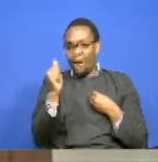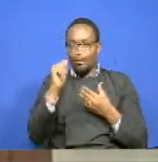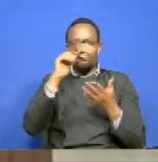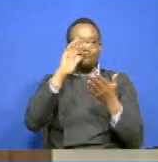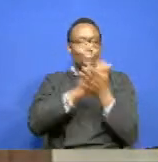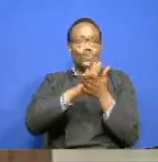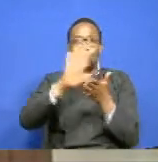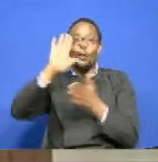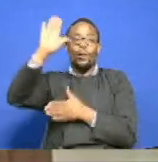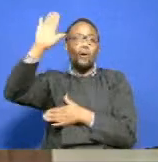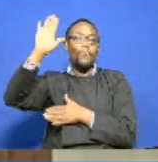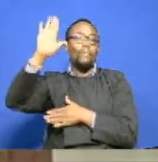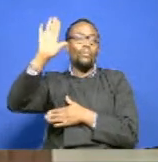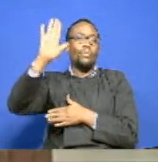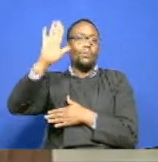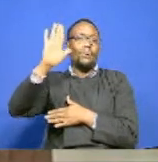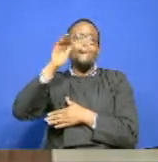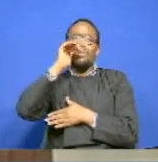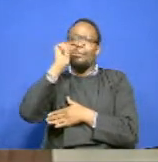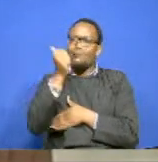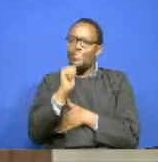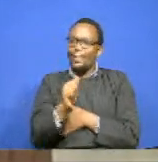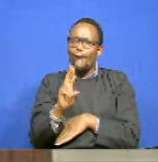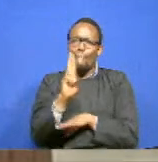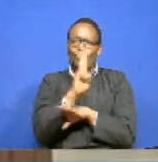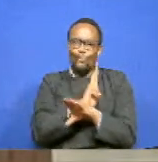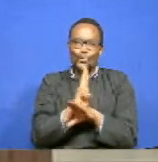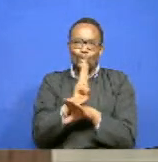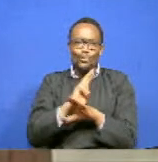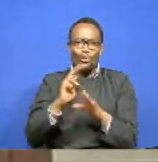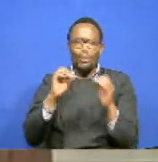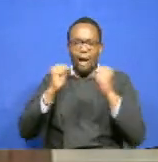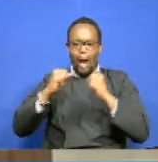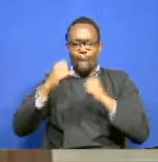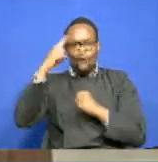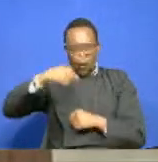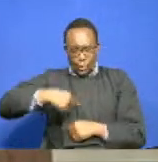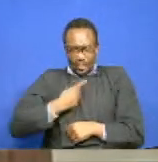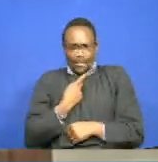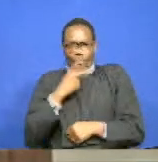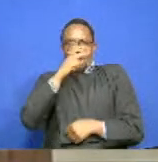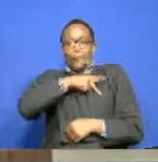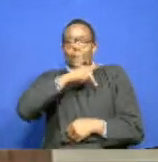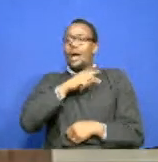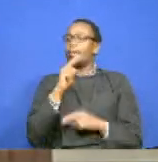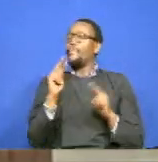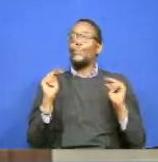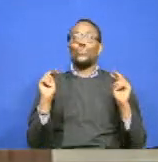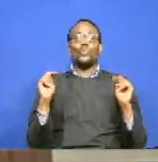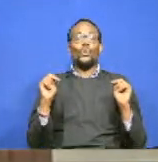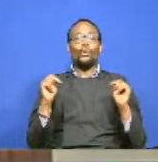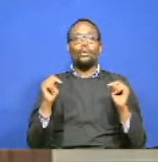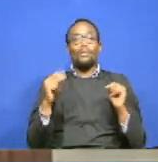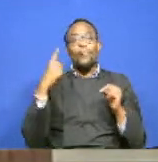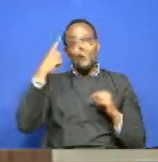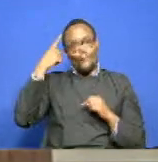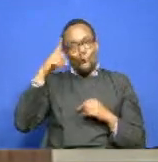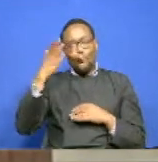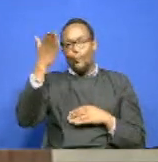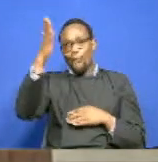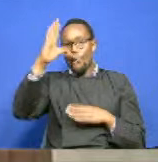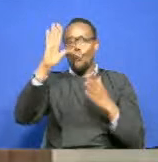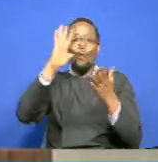his honor. We must never use our talents and abilities for personal gratification, but for God's